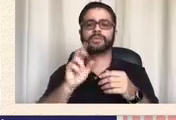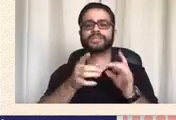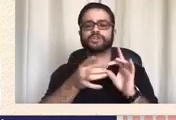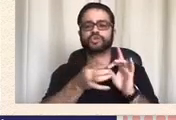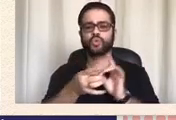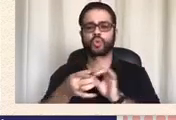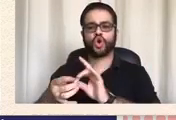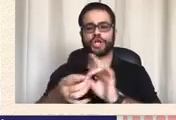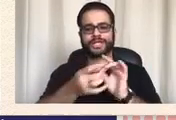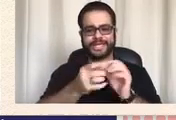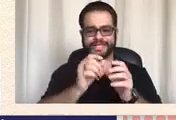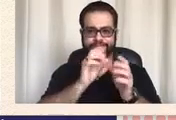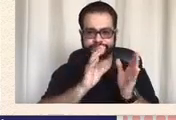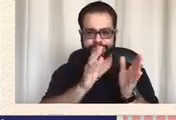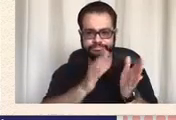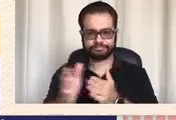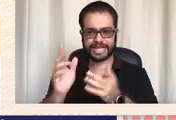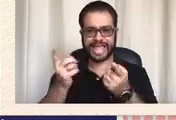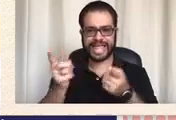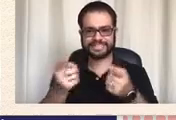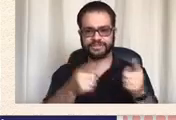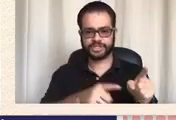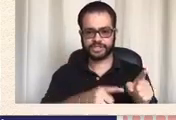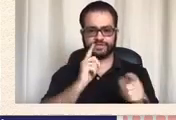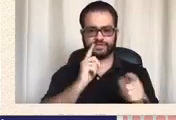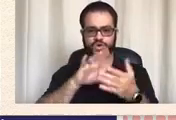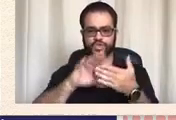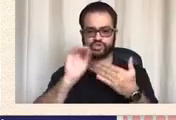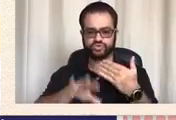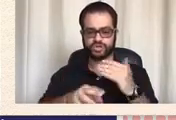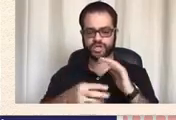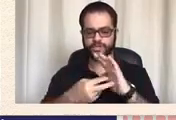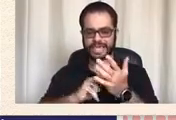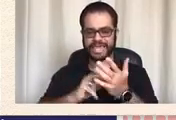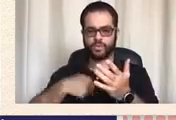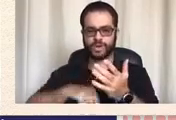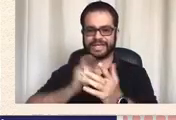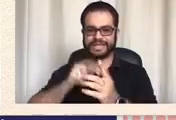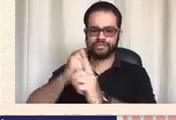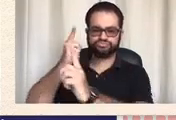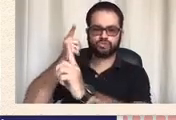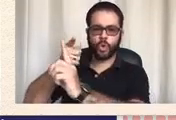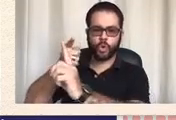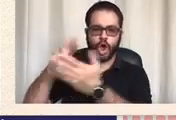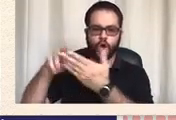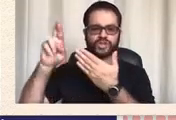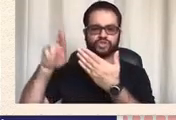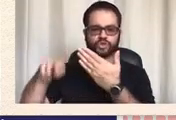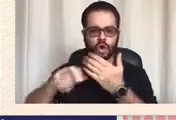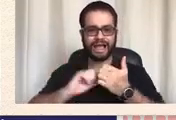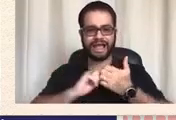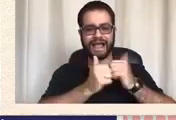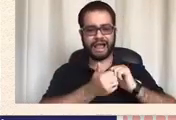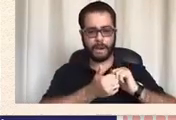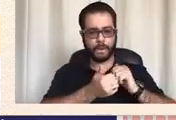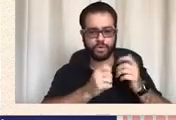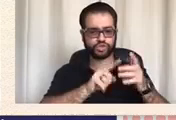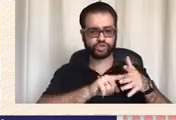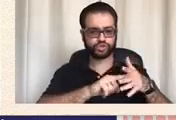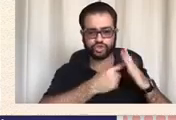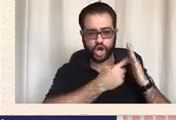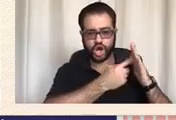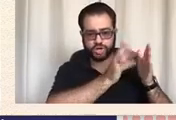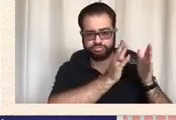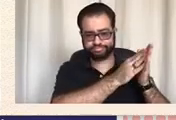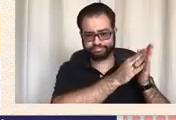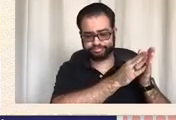we're looking for an outcome oriented process. We're looking at how we get from starting gate to